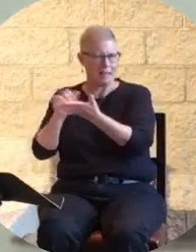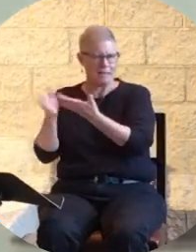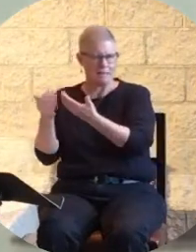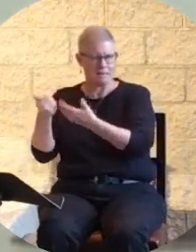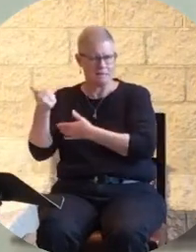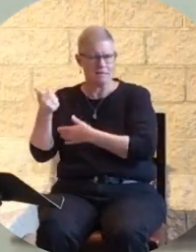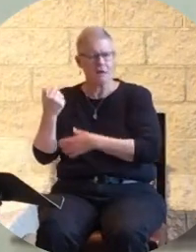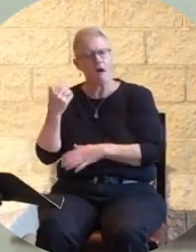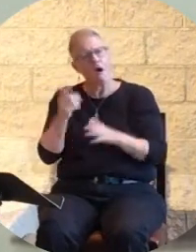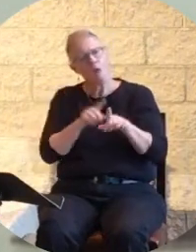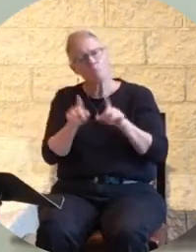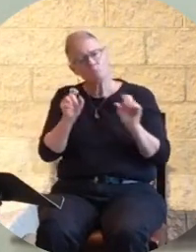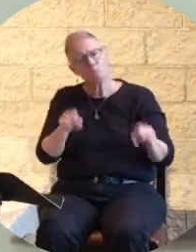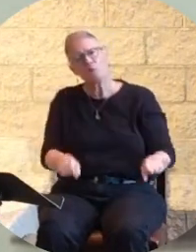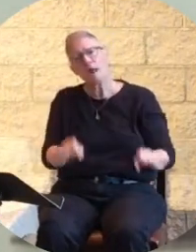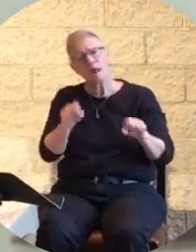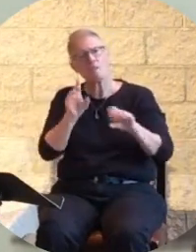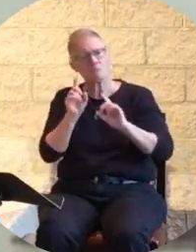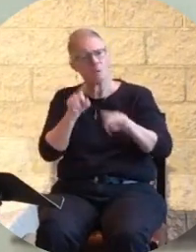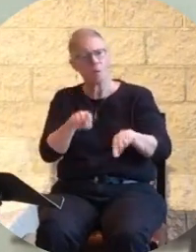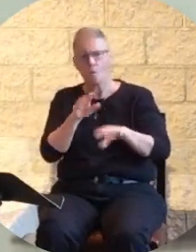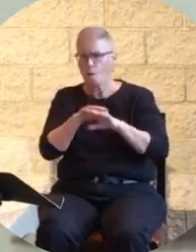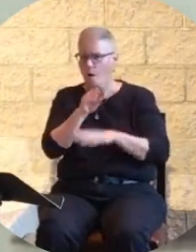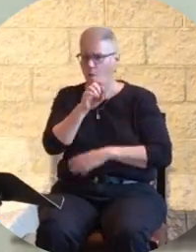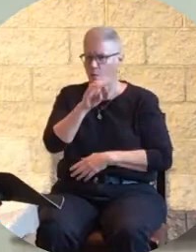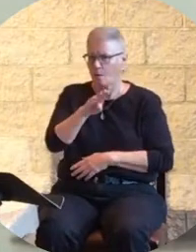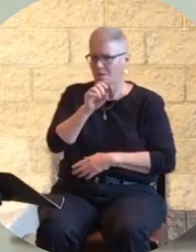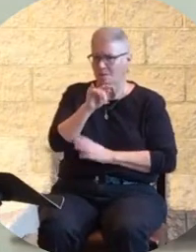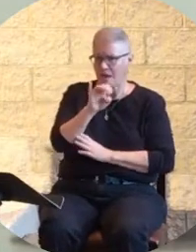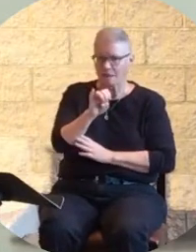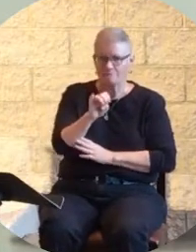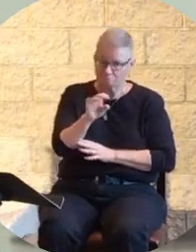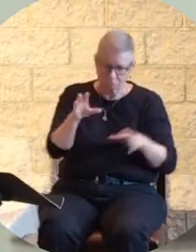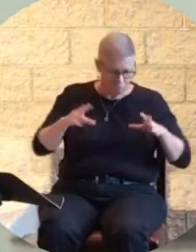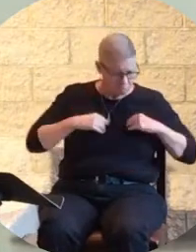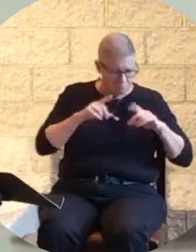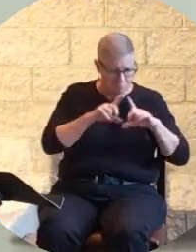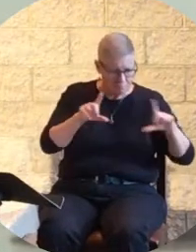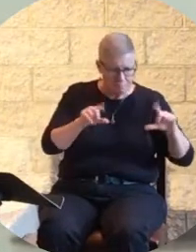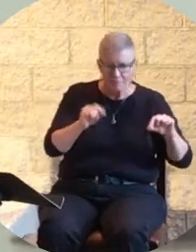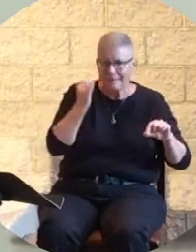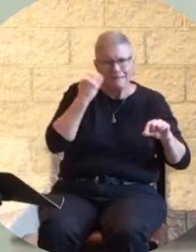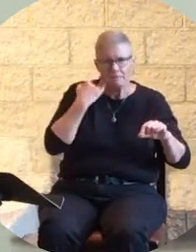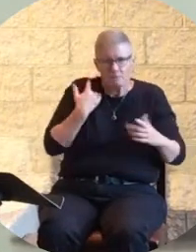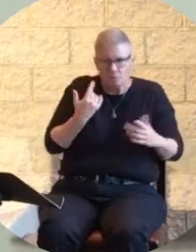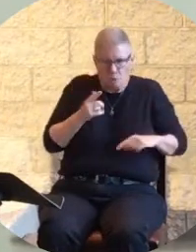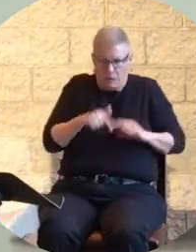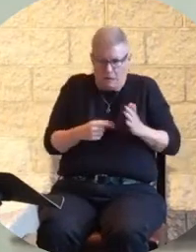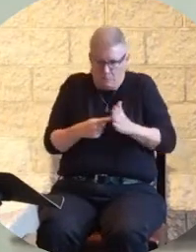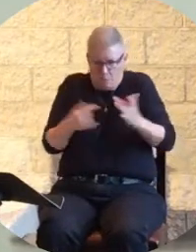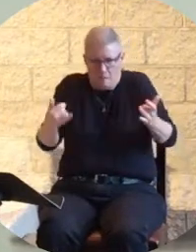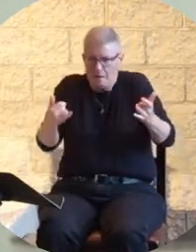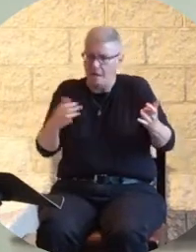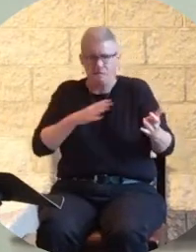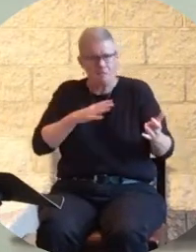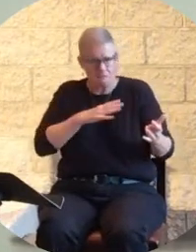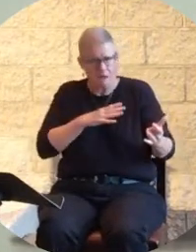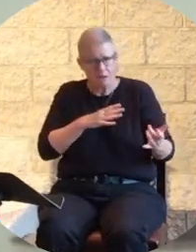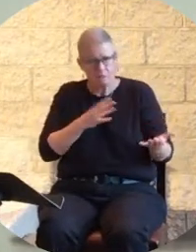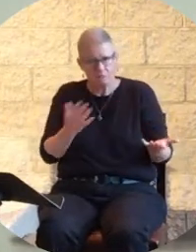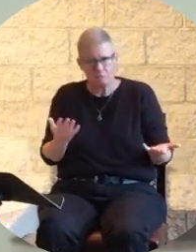take checks. And if you're not in a position to give financially, we understand that too. And we invite you to send